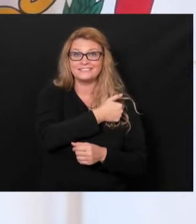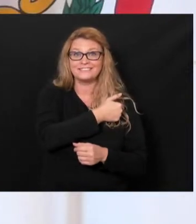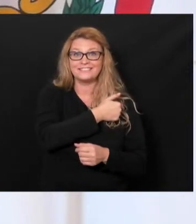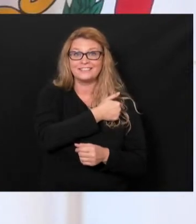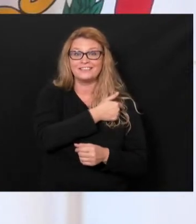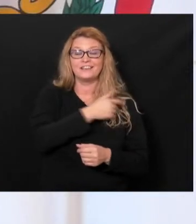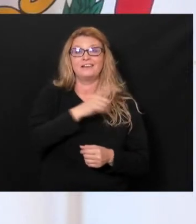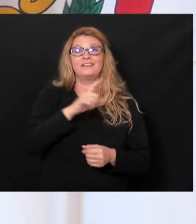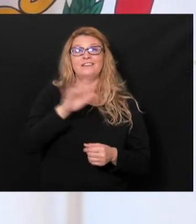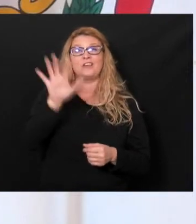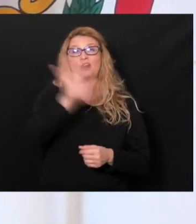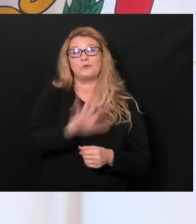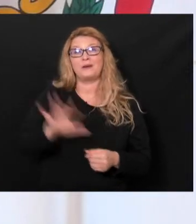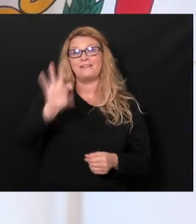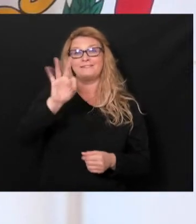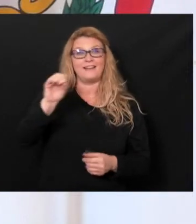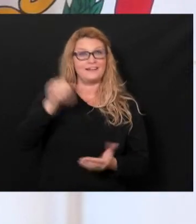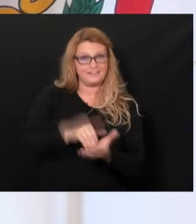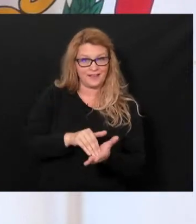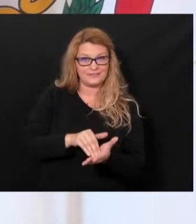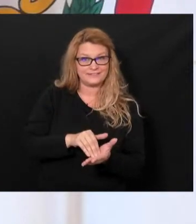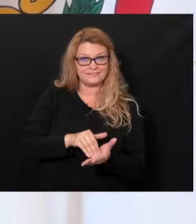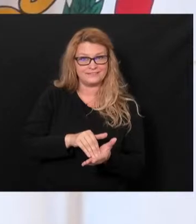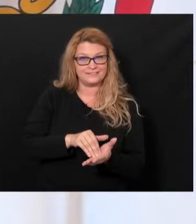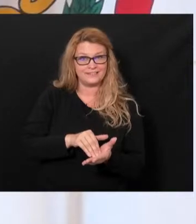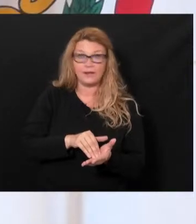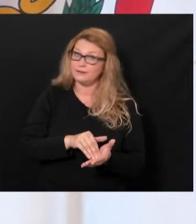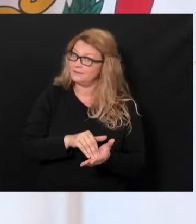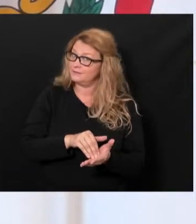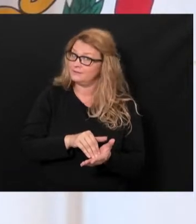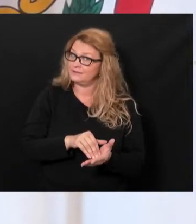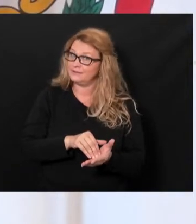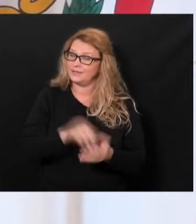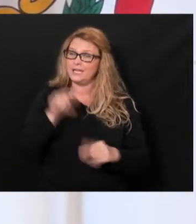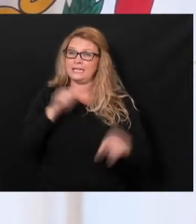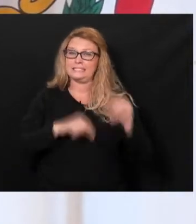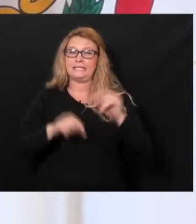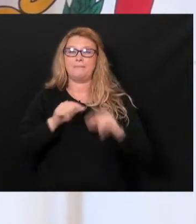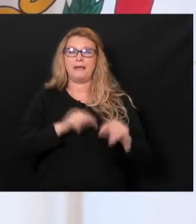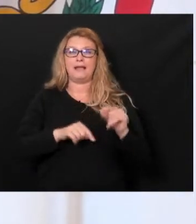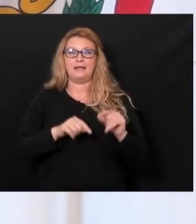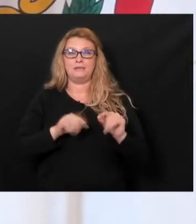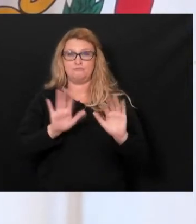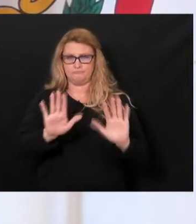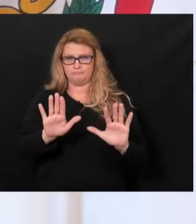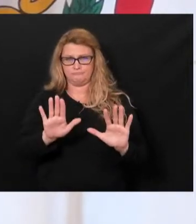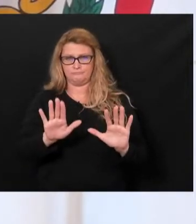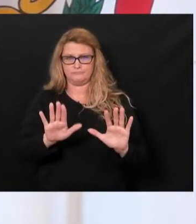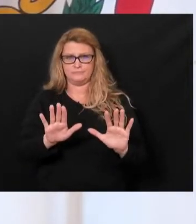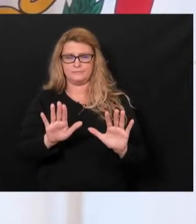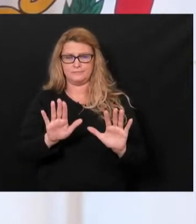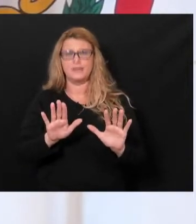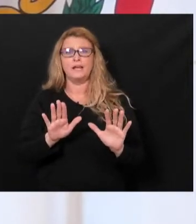approach right at 90,000. Now let's just step back and be fair again and be brutally